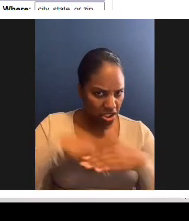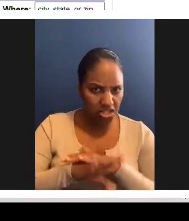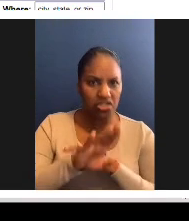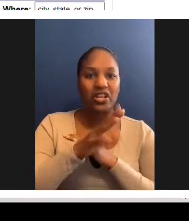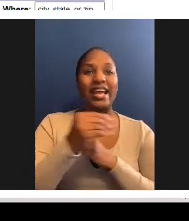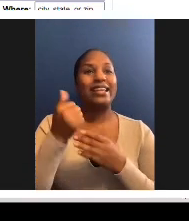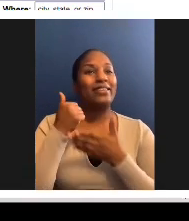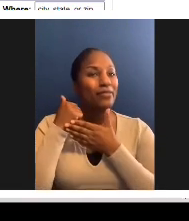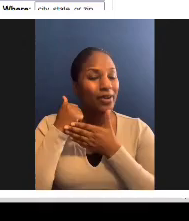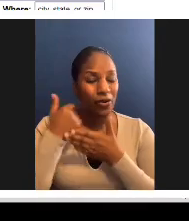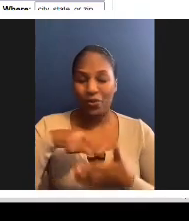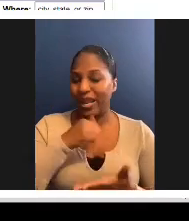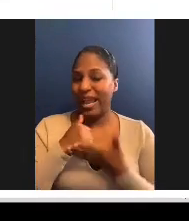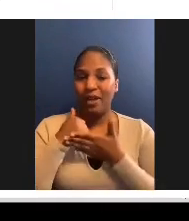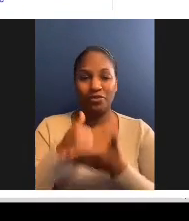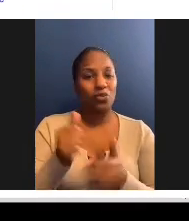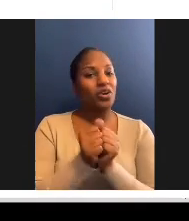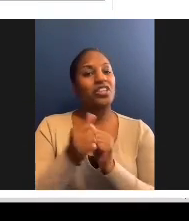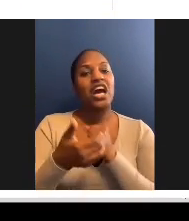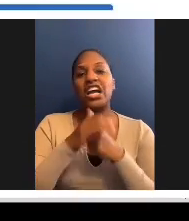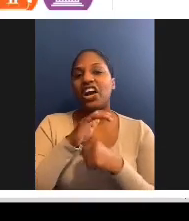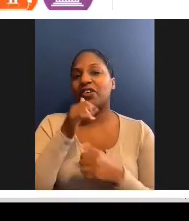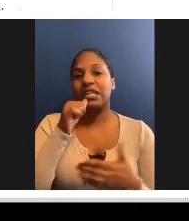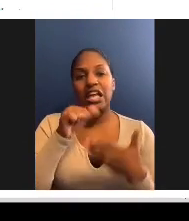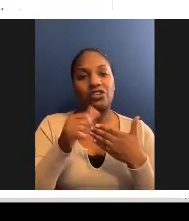letters and to apply for jobs.